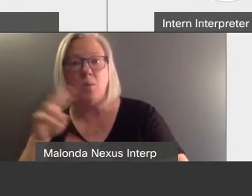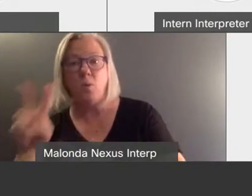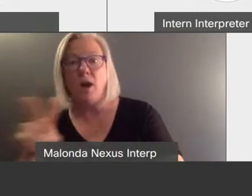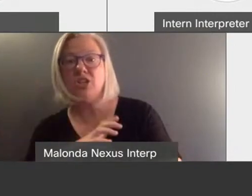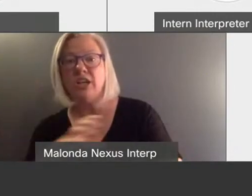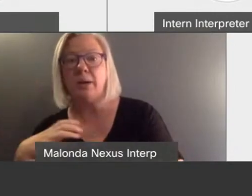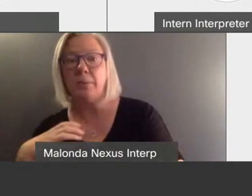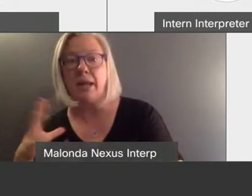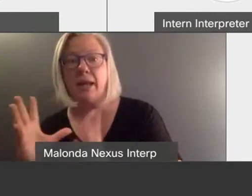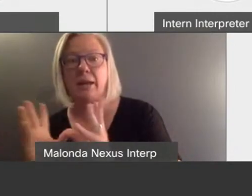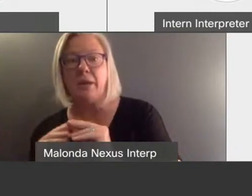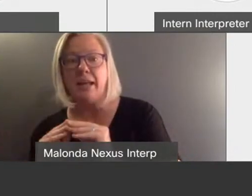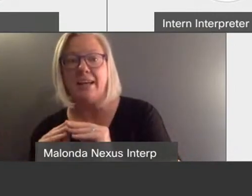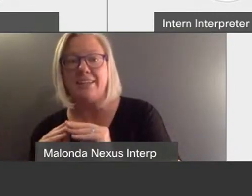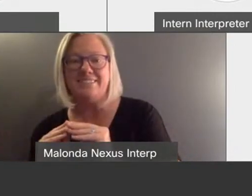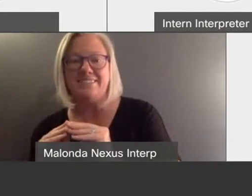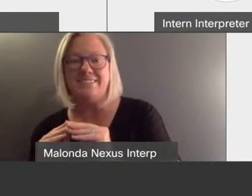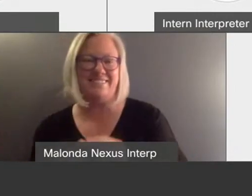committee.